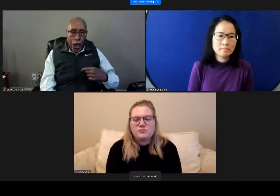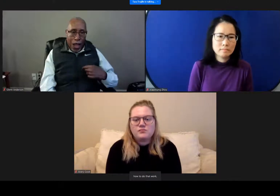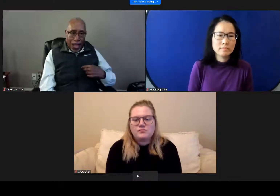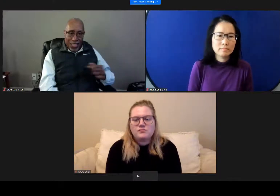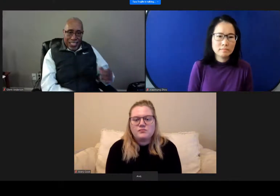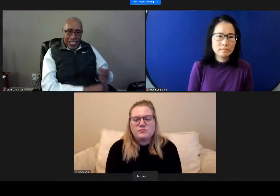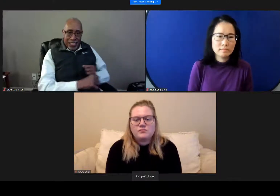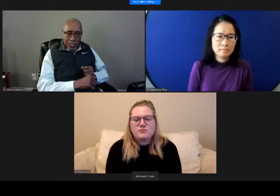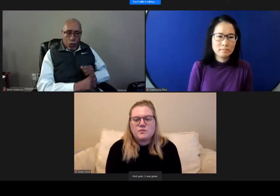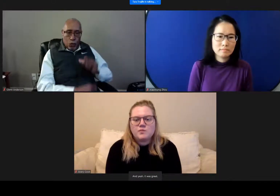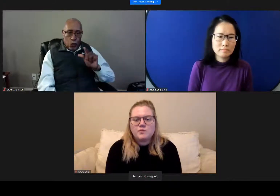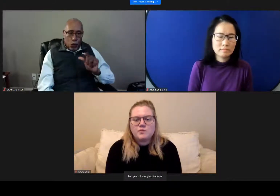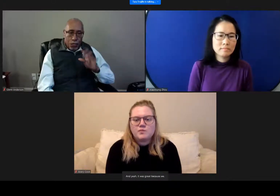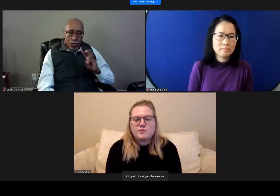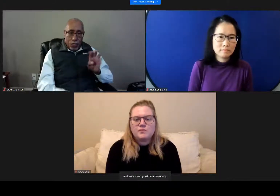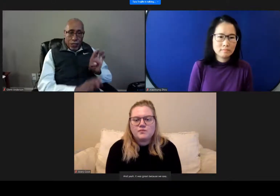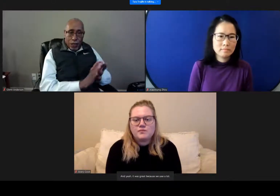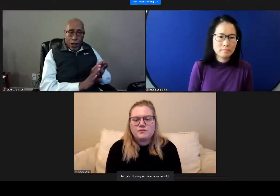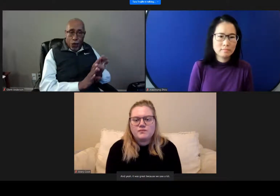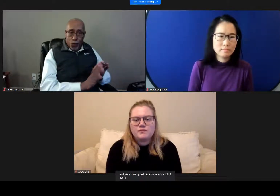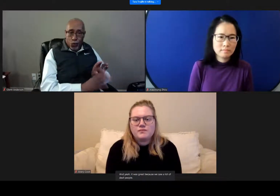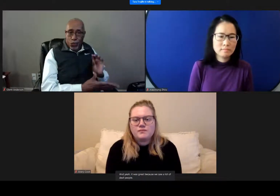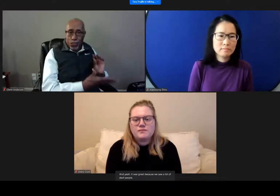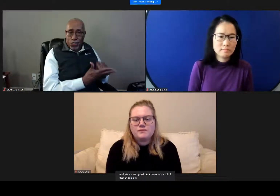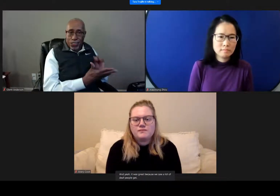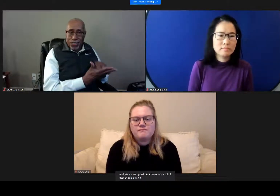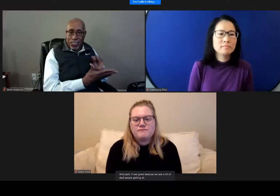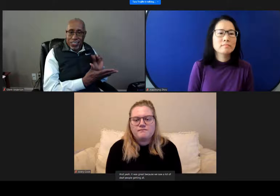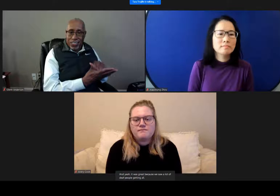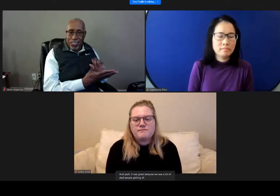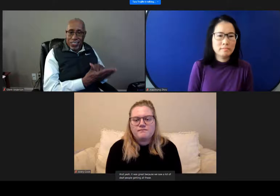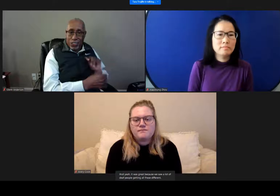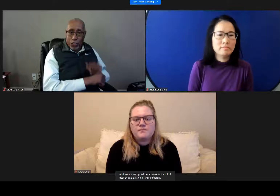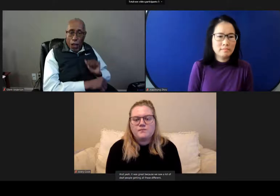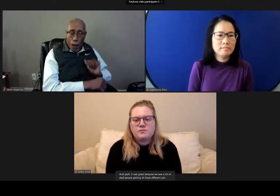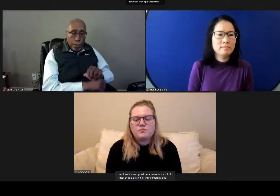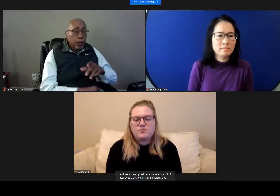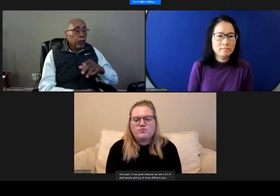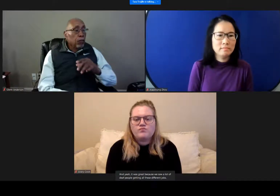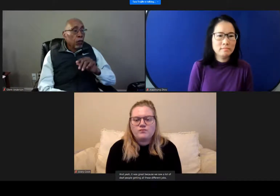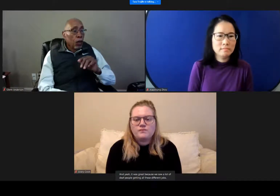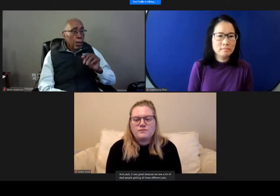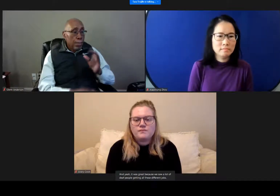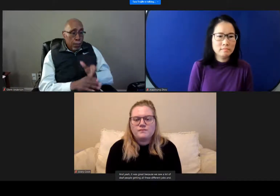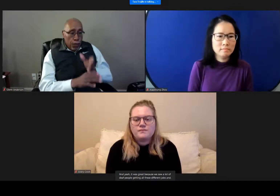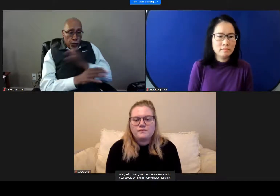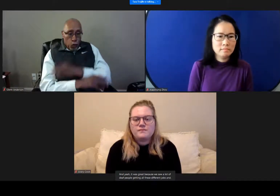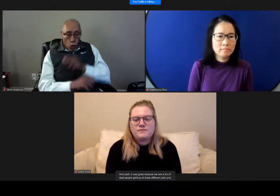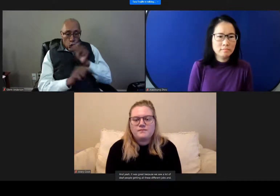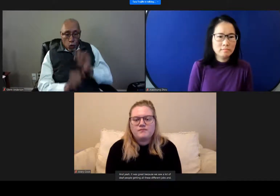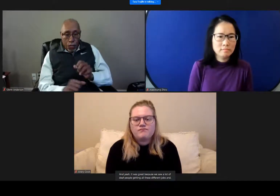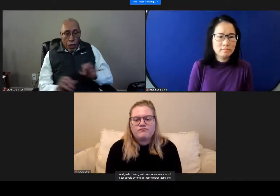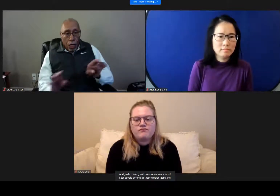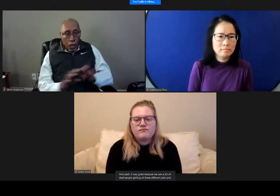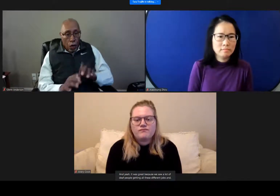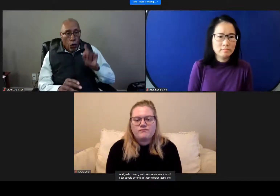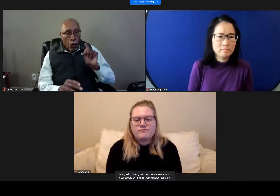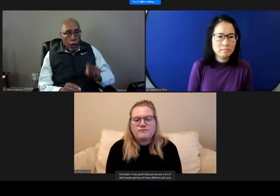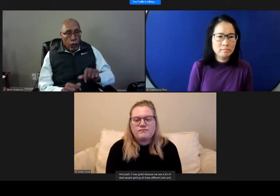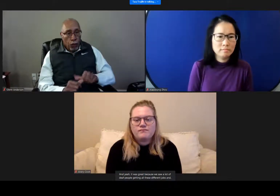And yeah, it was great because we saw a lot of deaf people getting all these different jobs. And